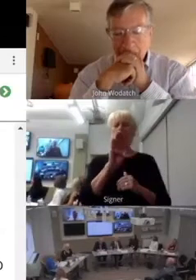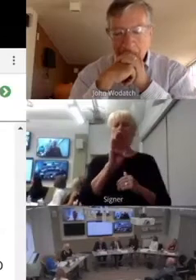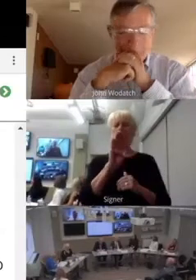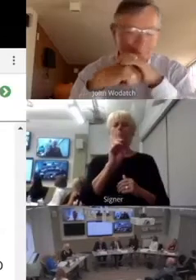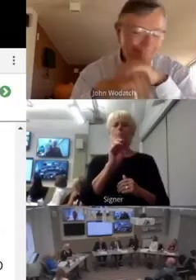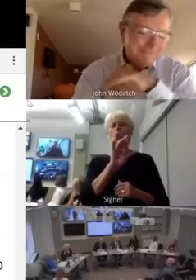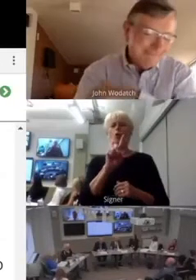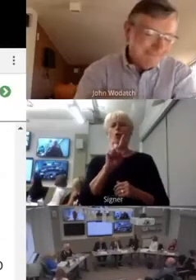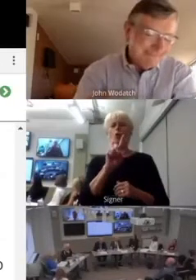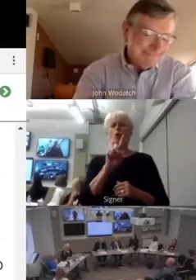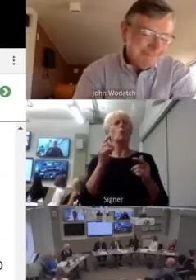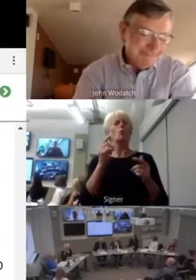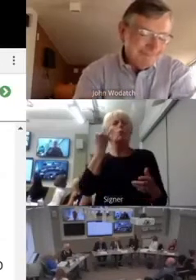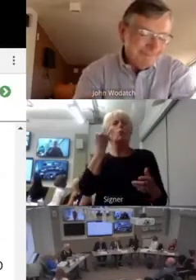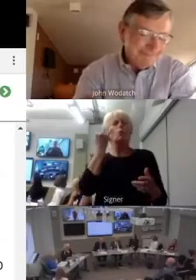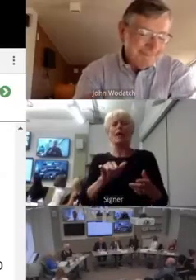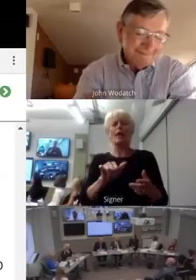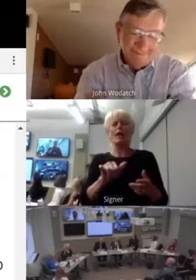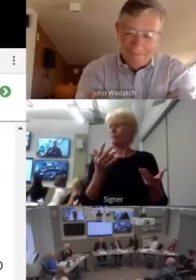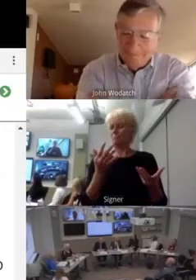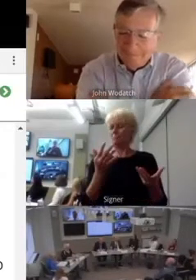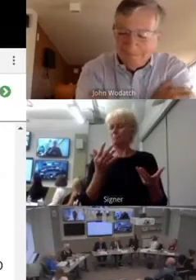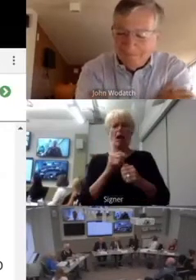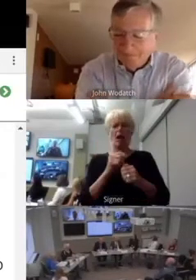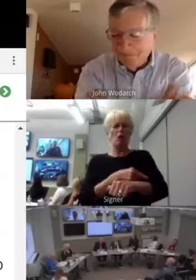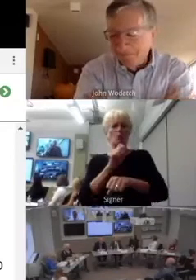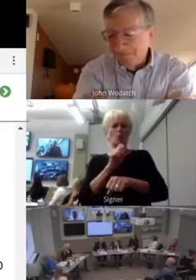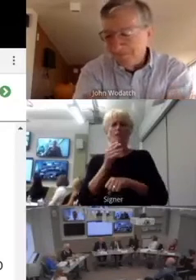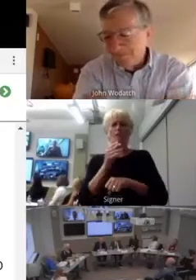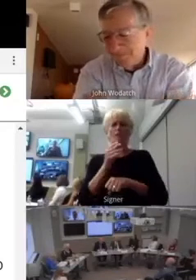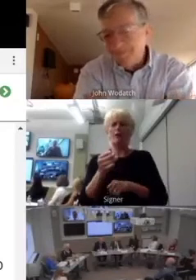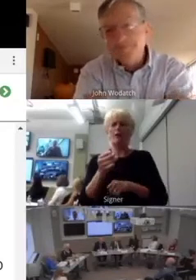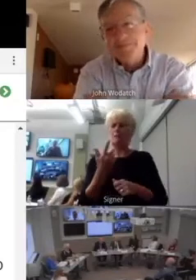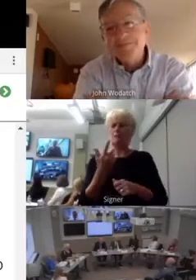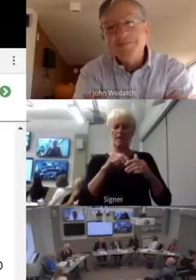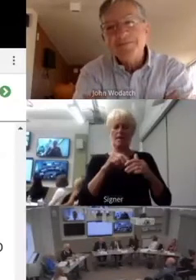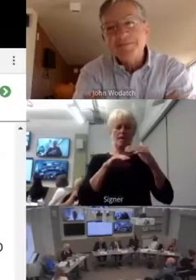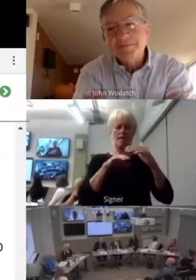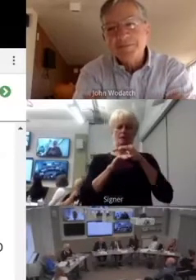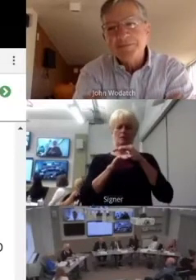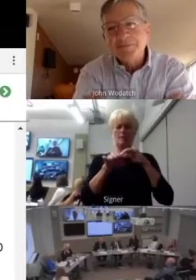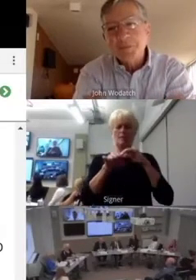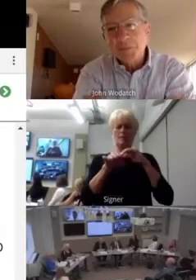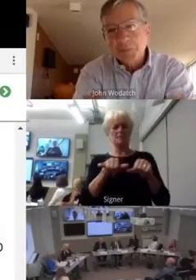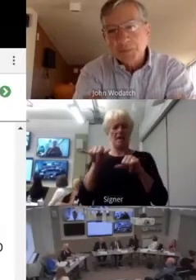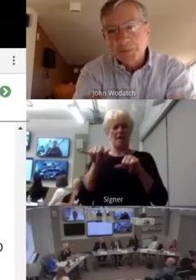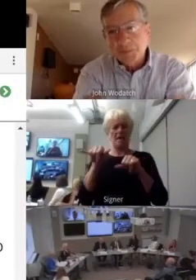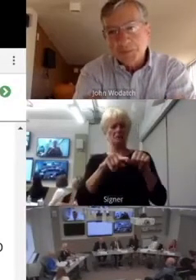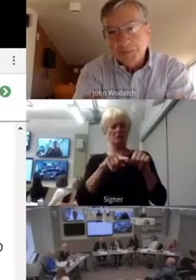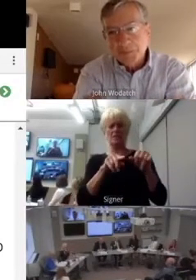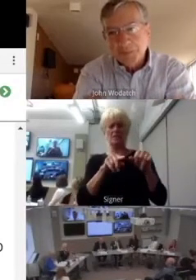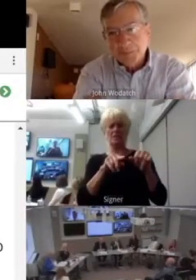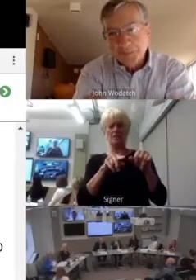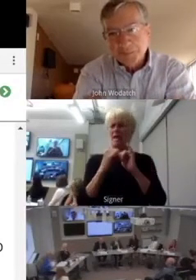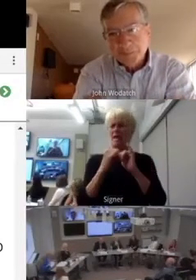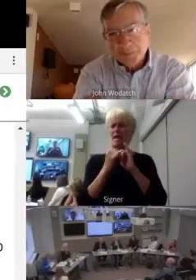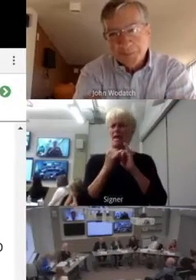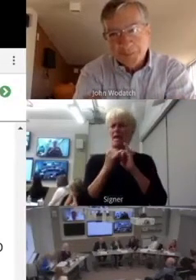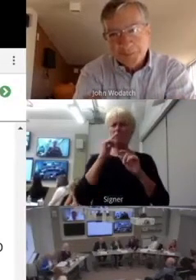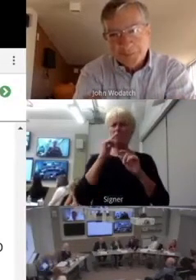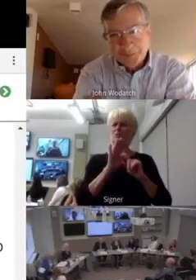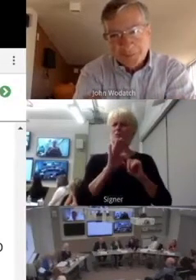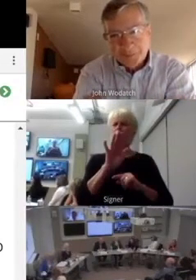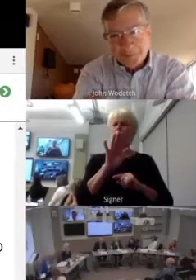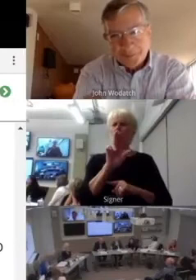accessibility standards are developed in the United States? What's the process? Sure, thank you. And good to see you again, Minister